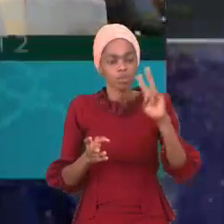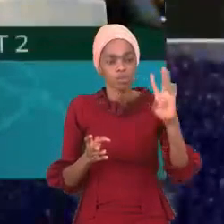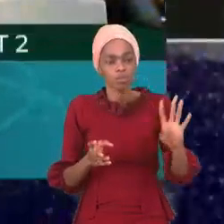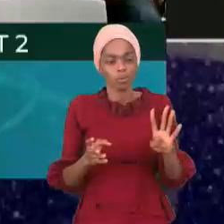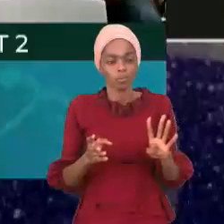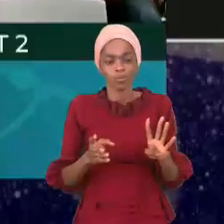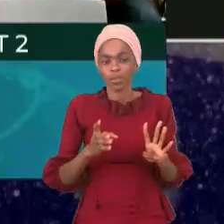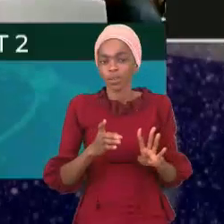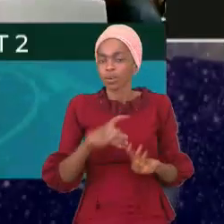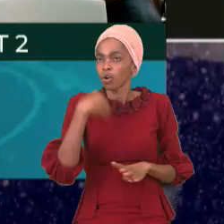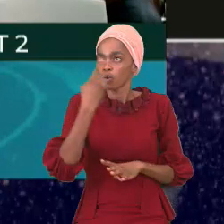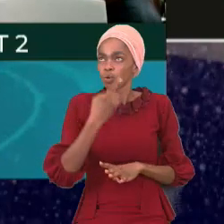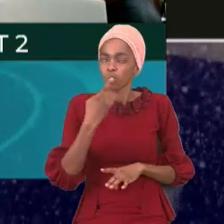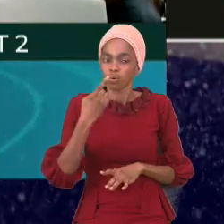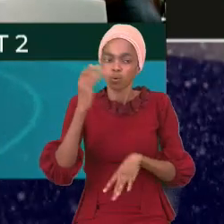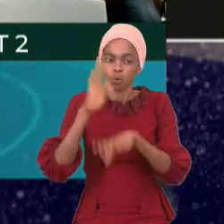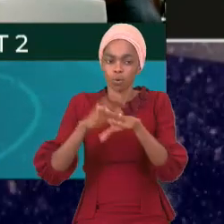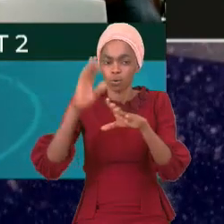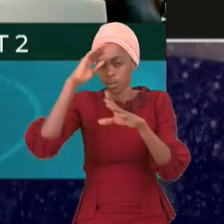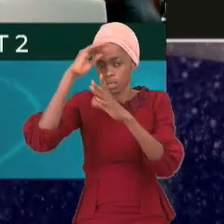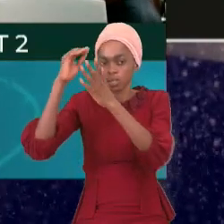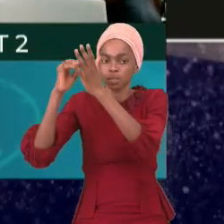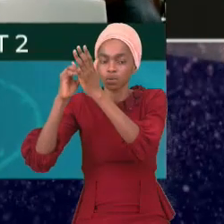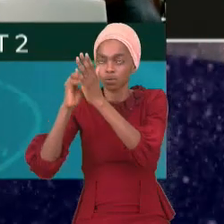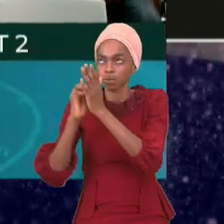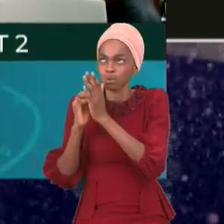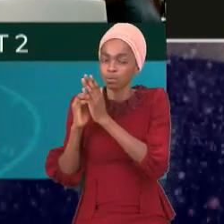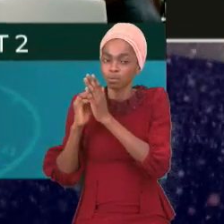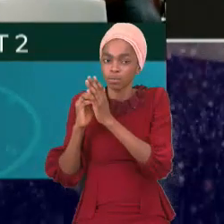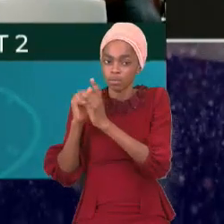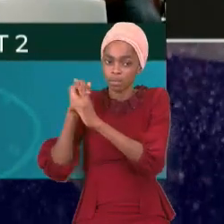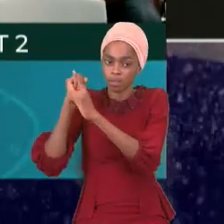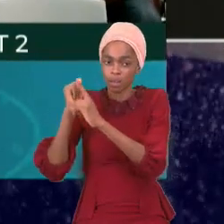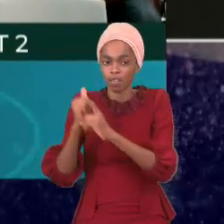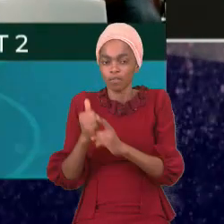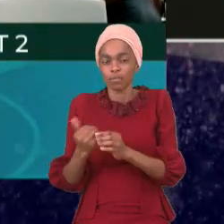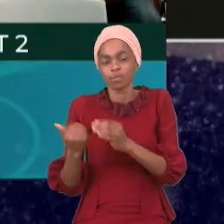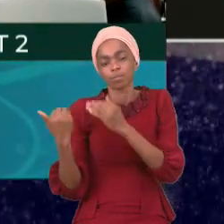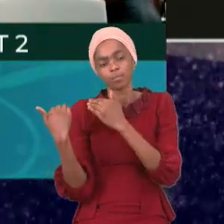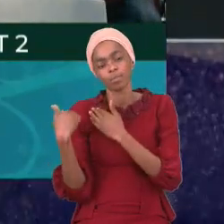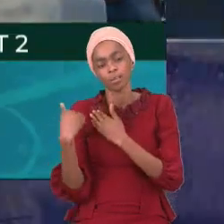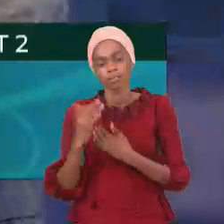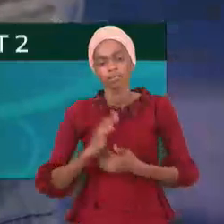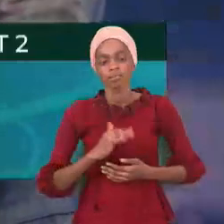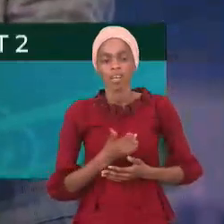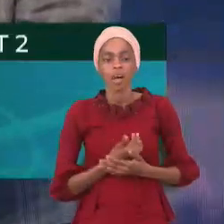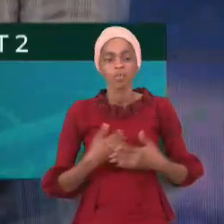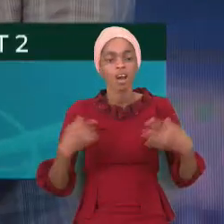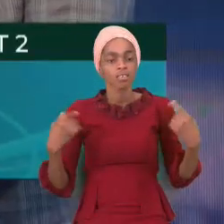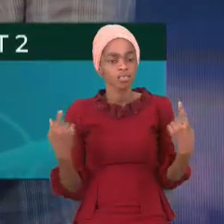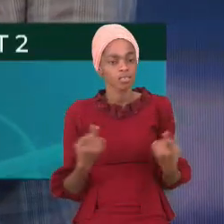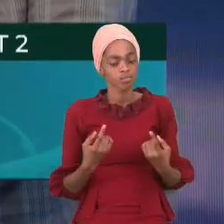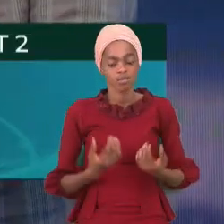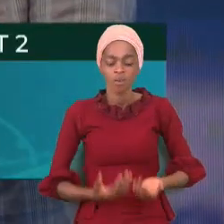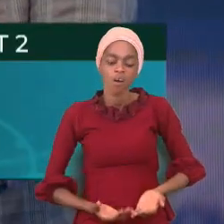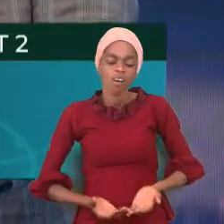24. It says, who? His own self bear our sins, carried